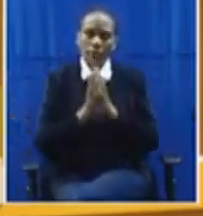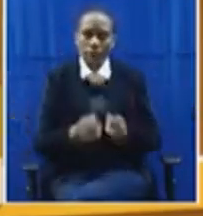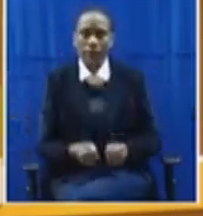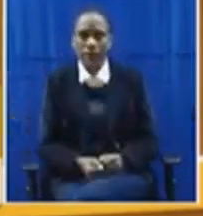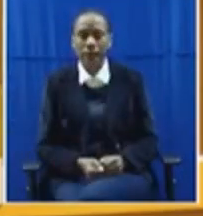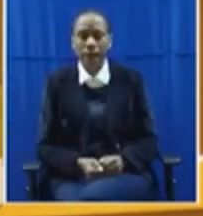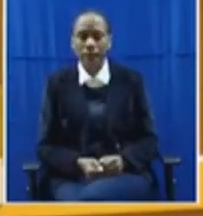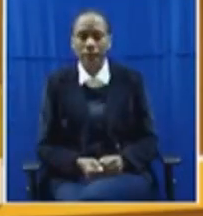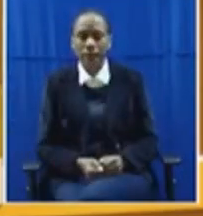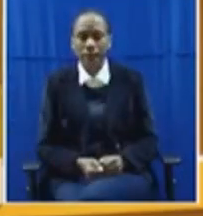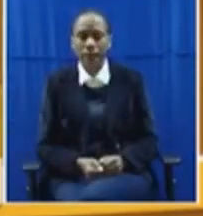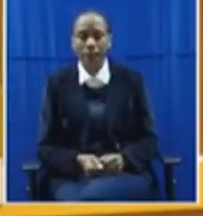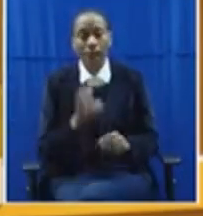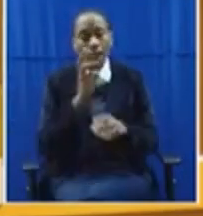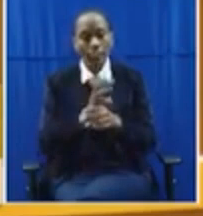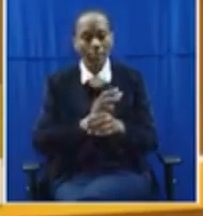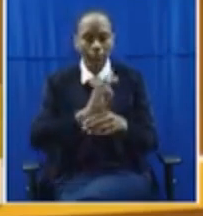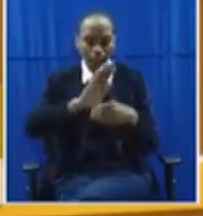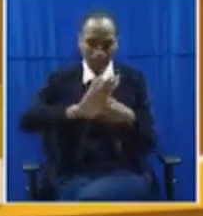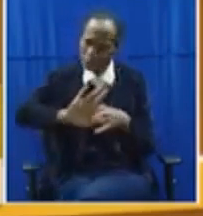You are protected, ma'am.